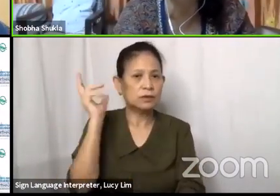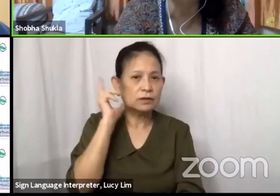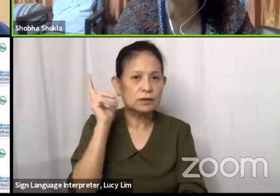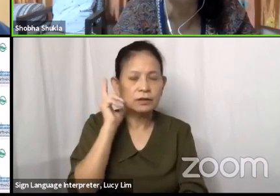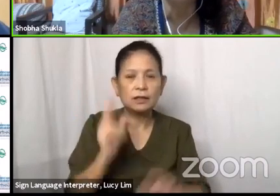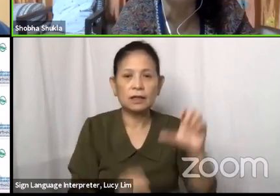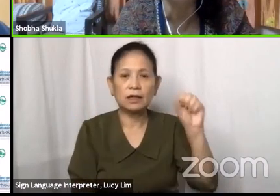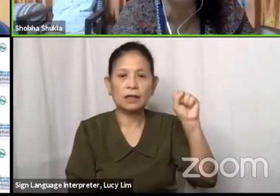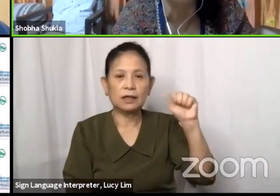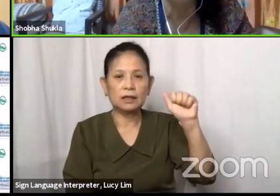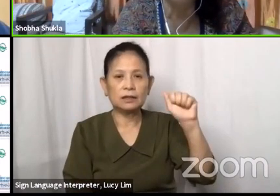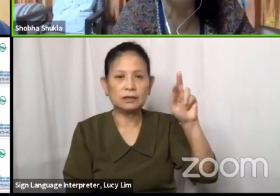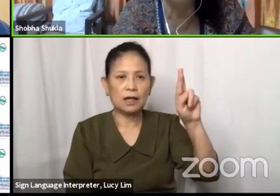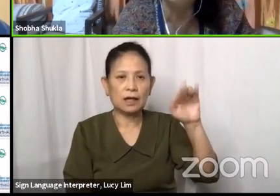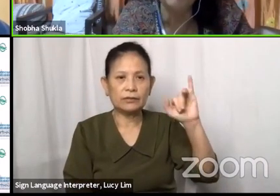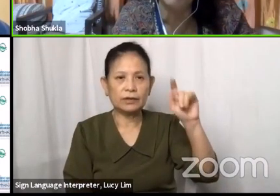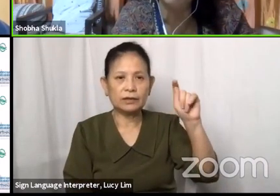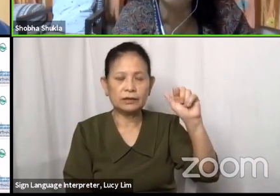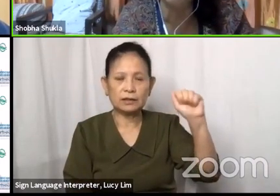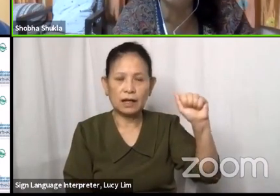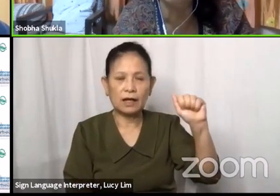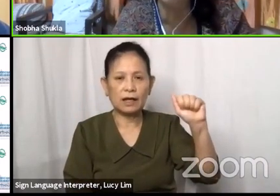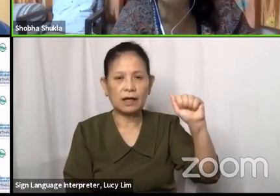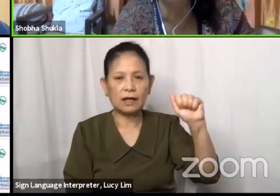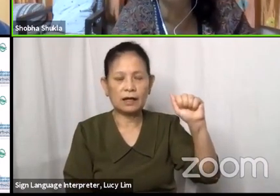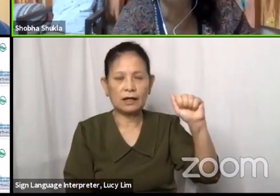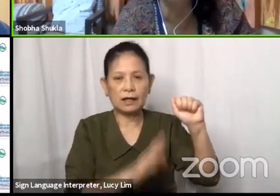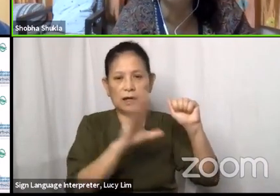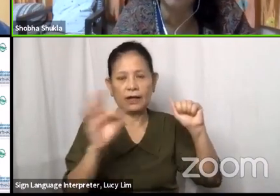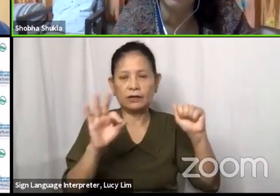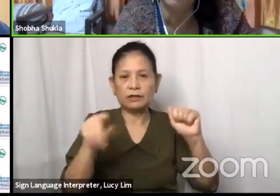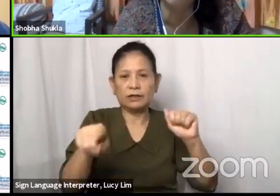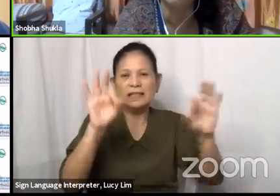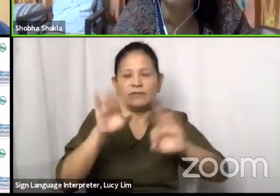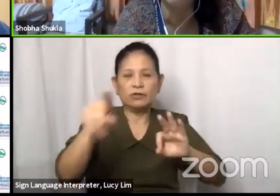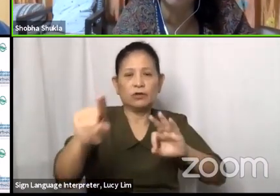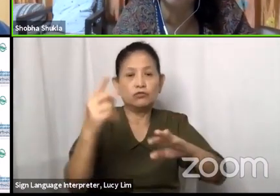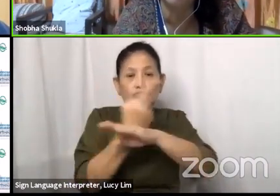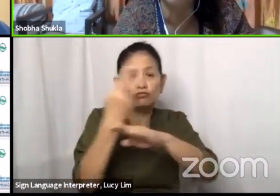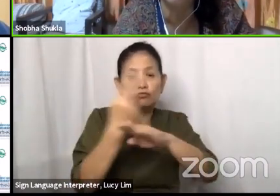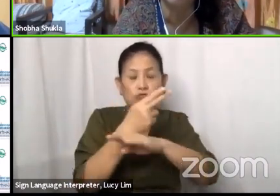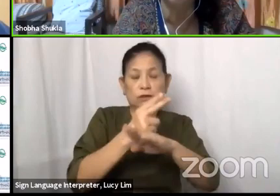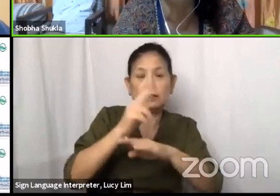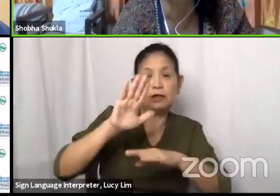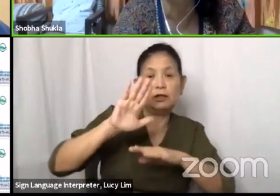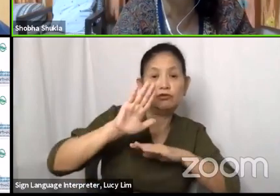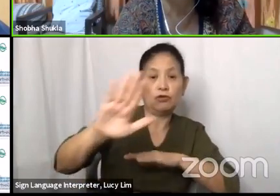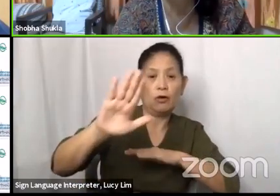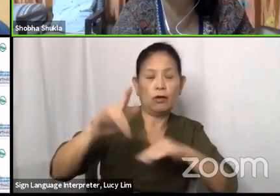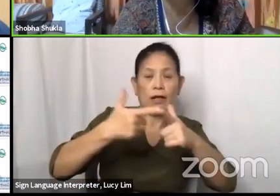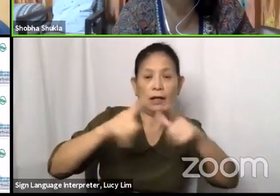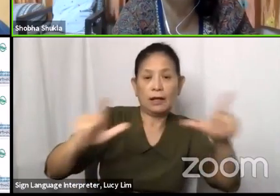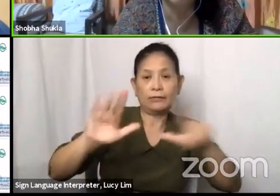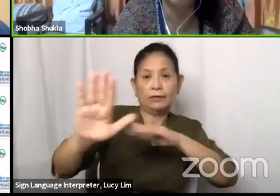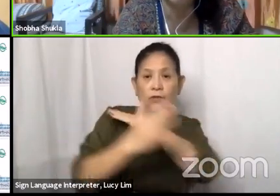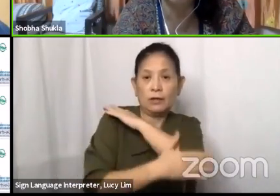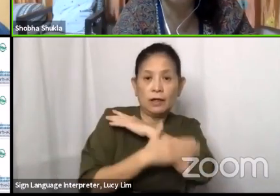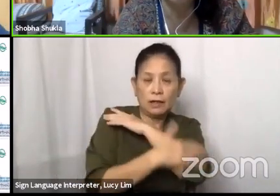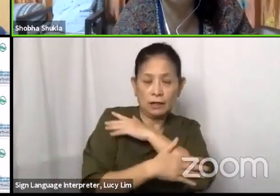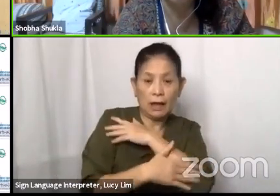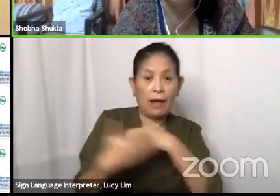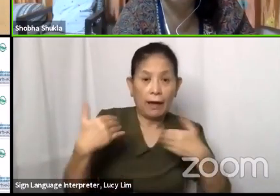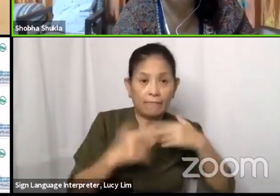and Ciptasari also. When you are using those terms in your language, do you come across problems there